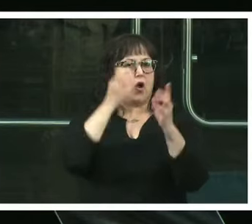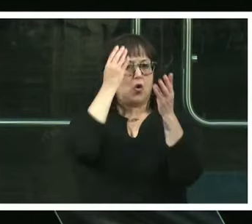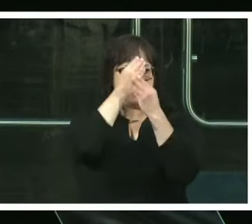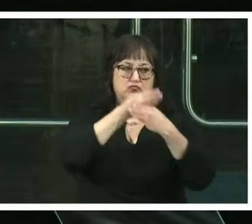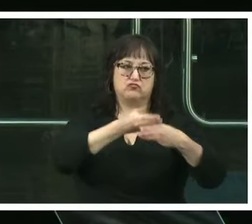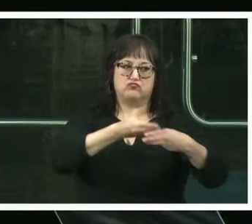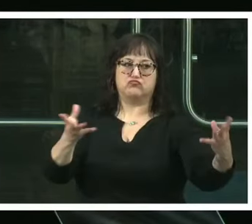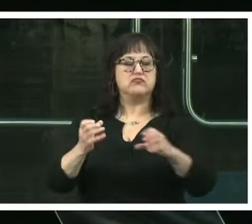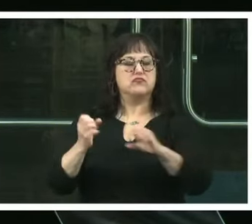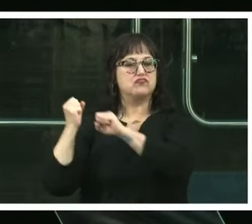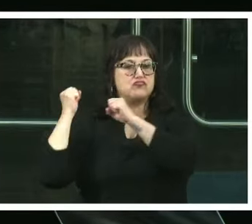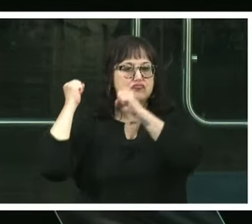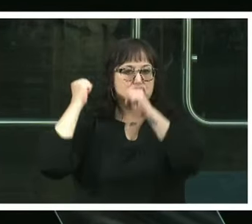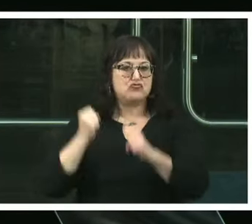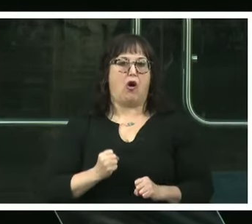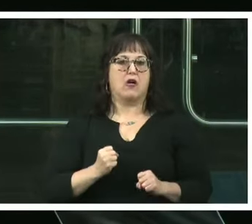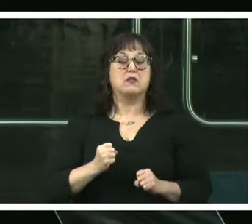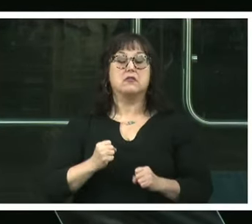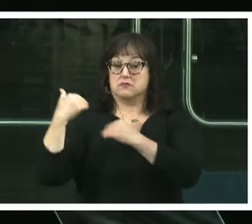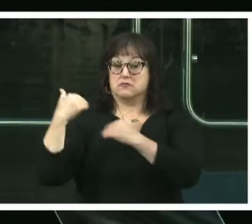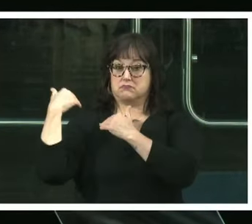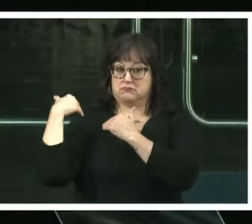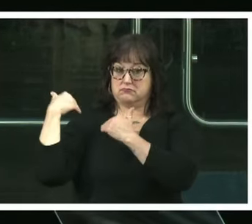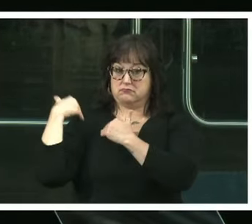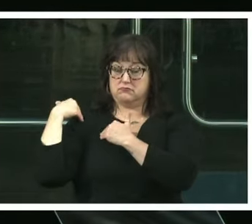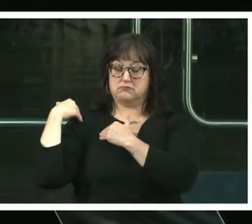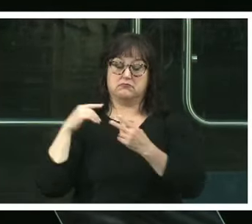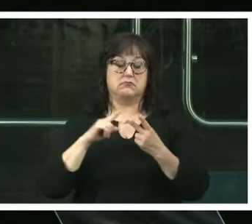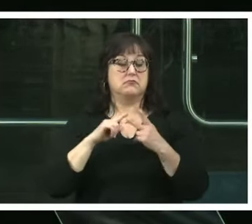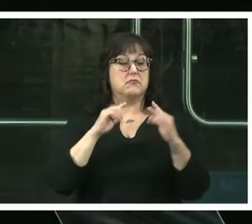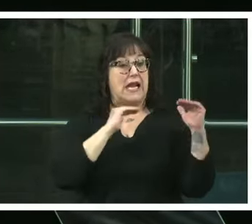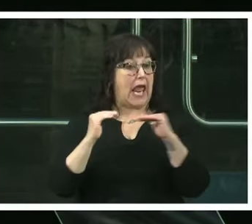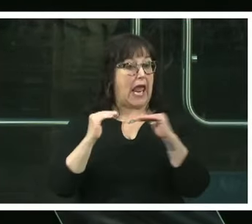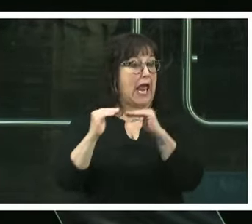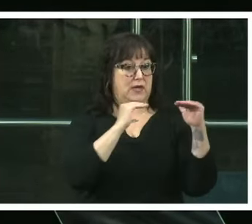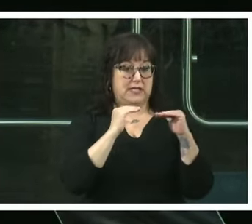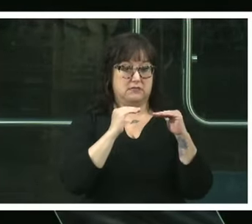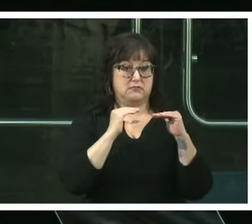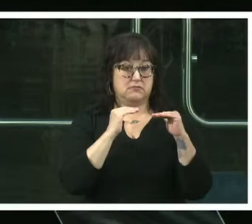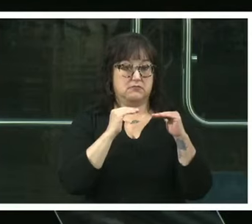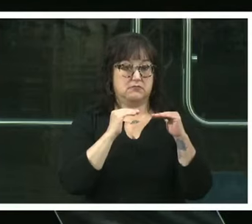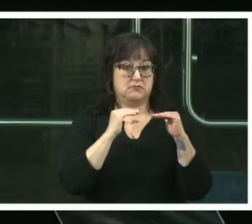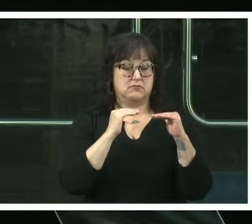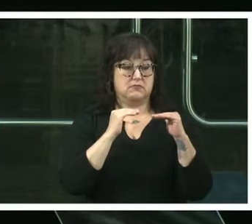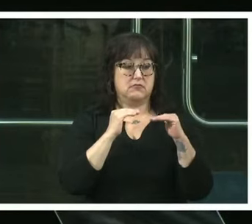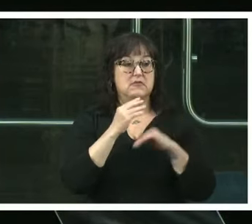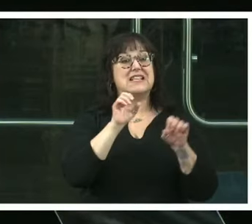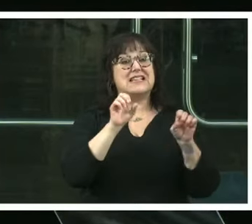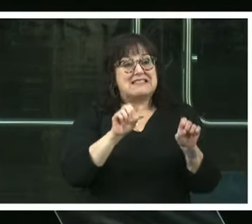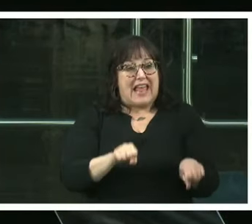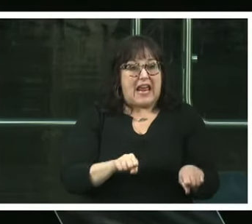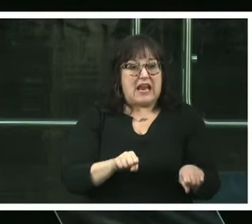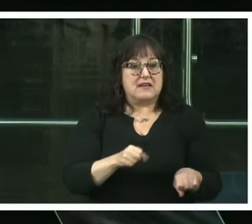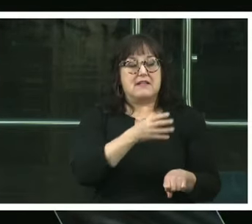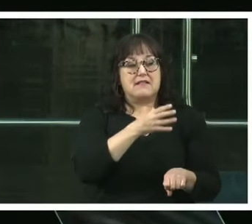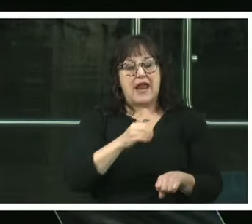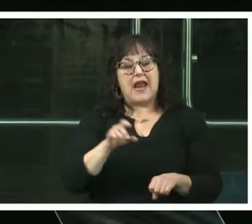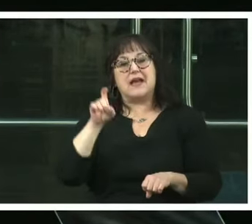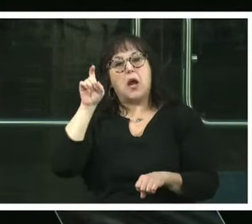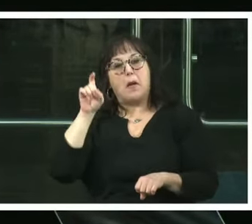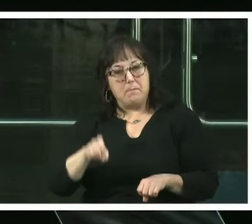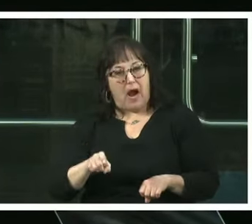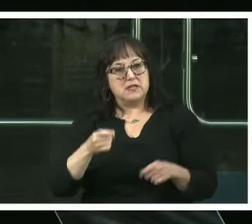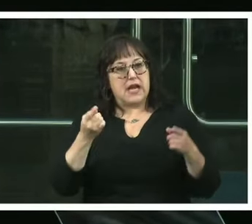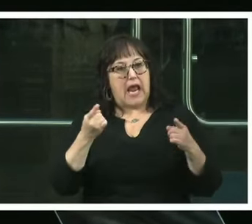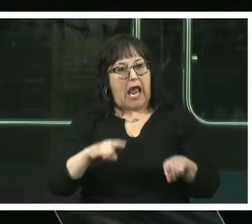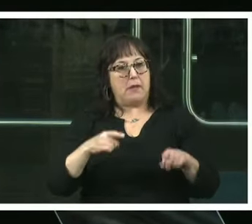message that accountability and equity can and indeed must